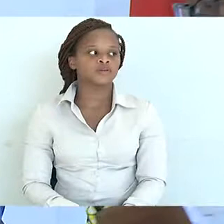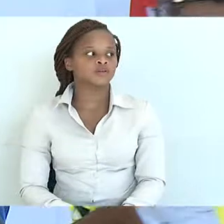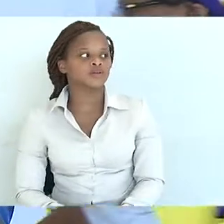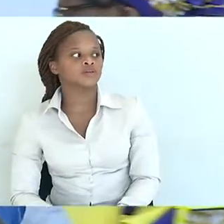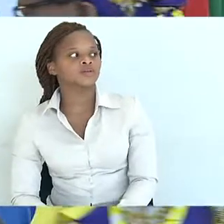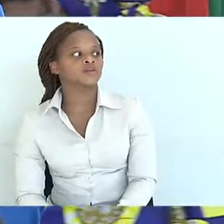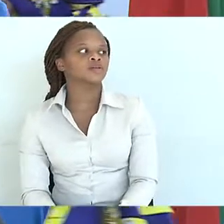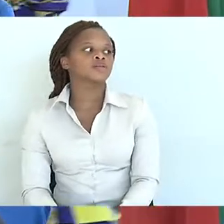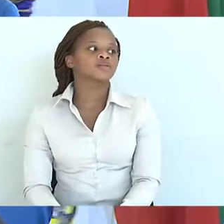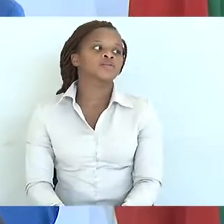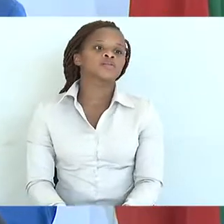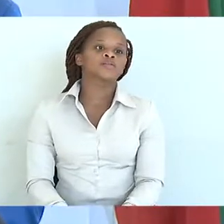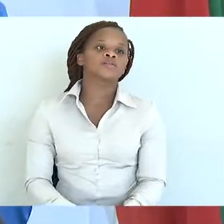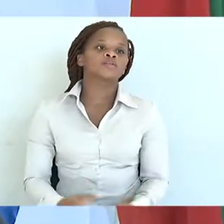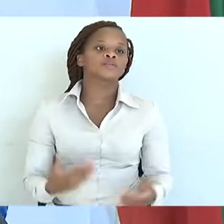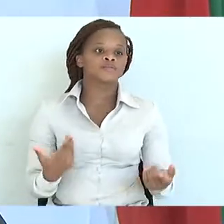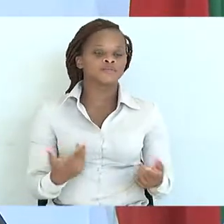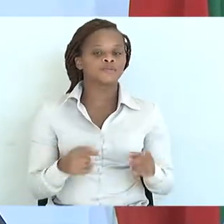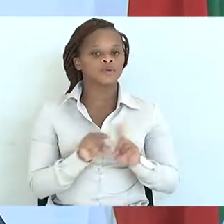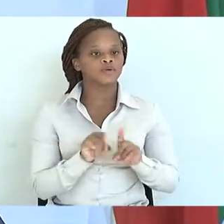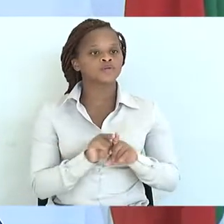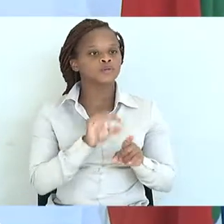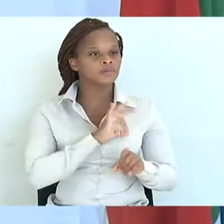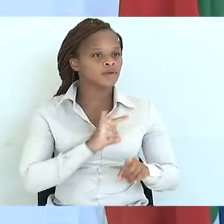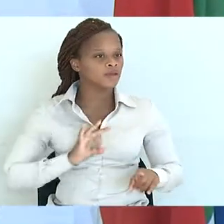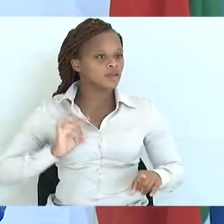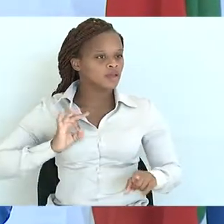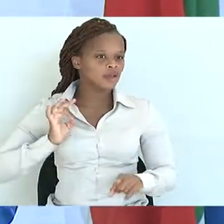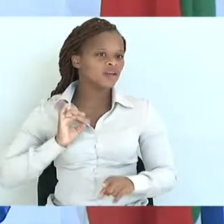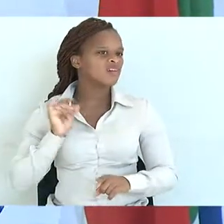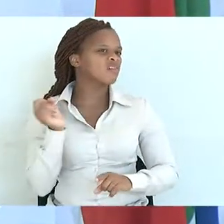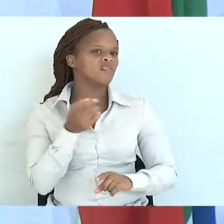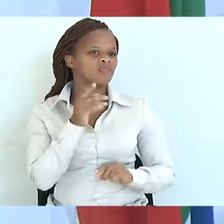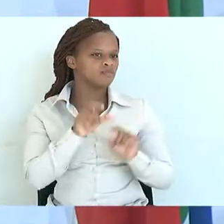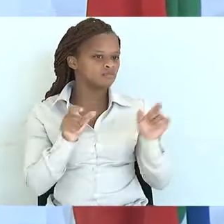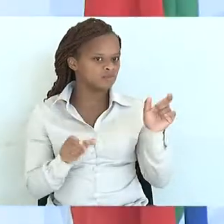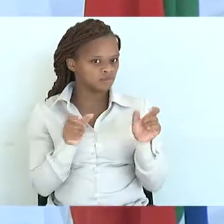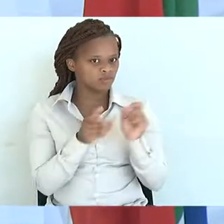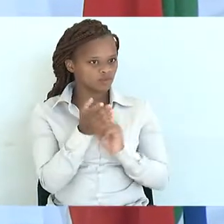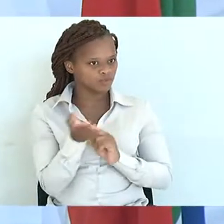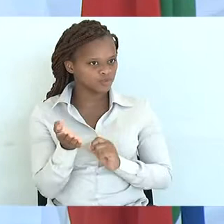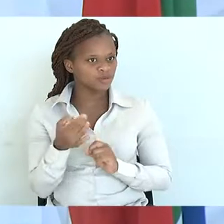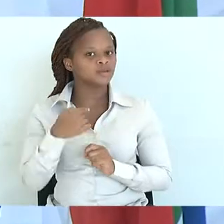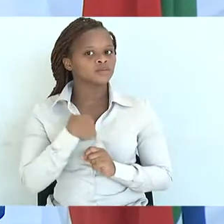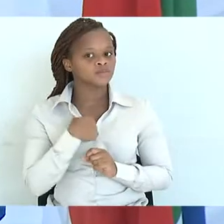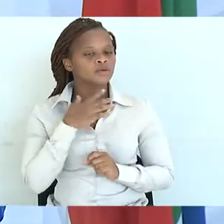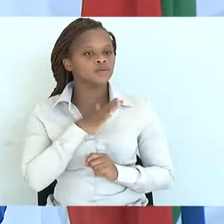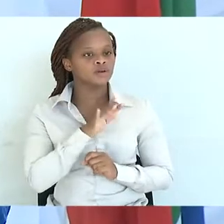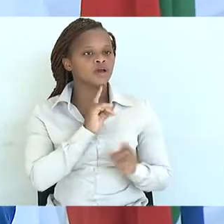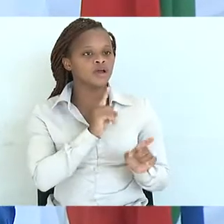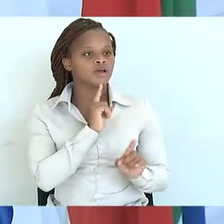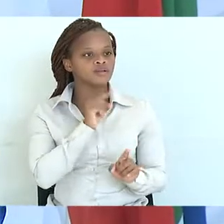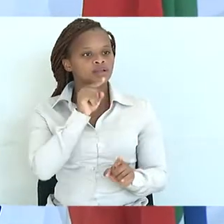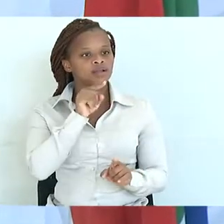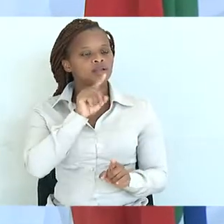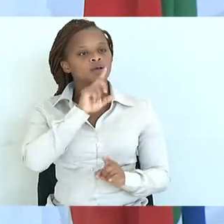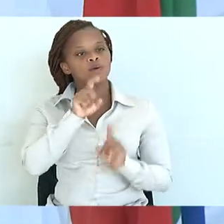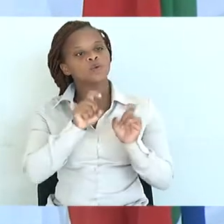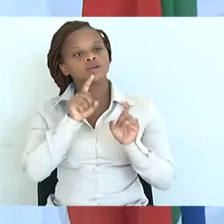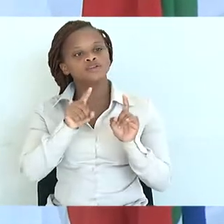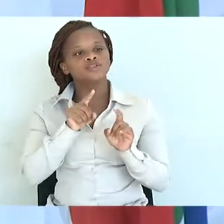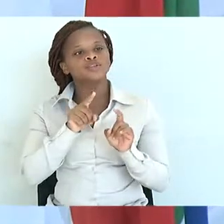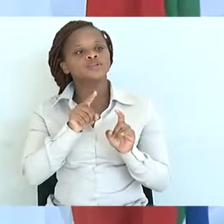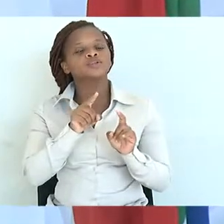bakazwelonke nabe province no mayor nabo bonke abantu abakhona. Ngizophendula nje imibuzo eqondene nomasipala waseKokstad